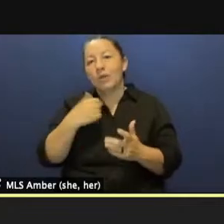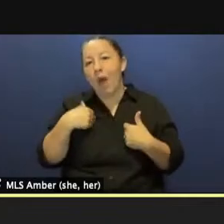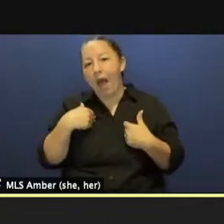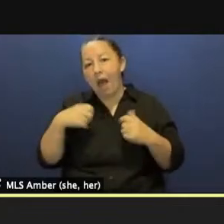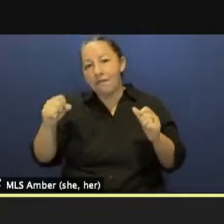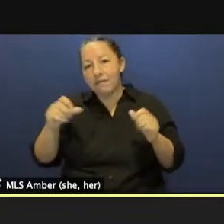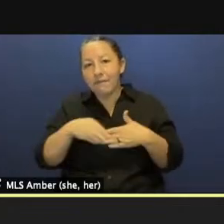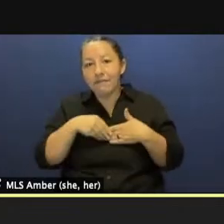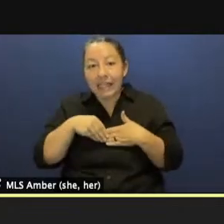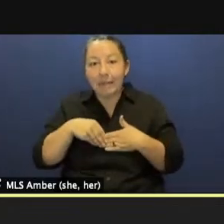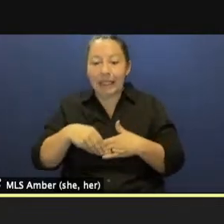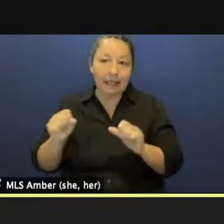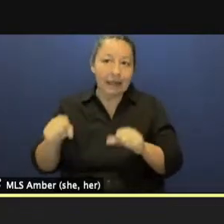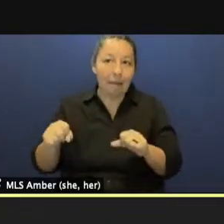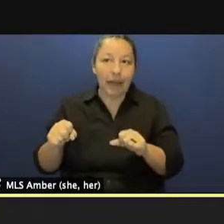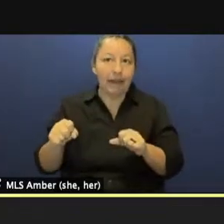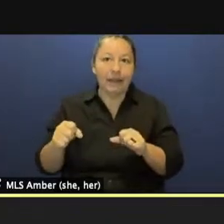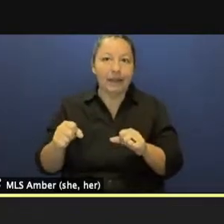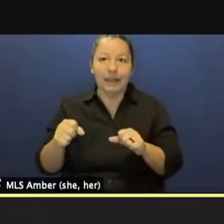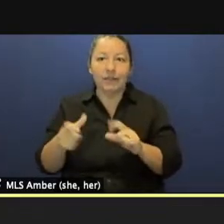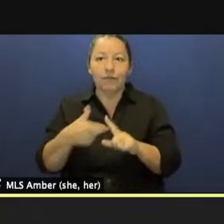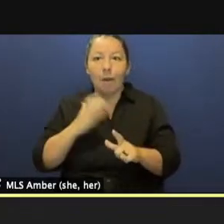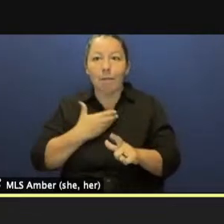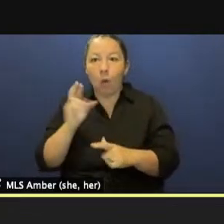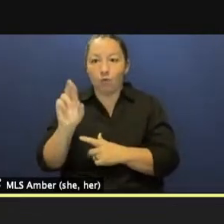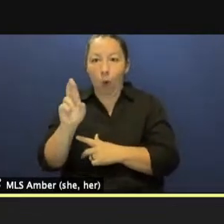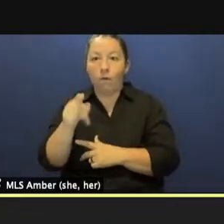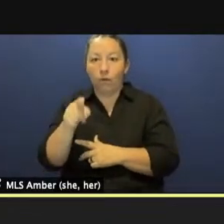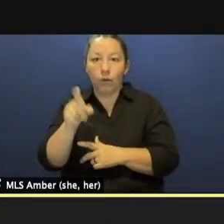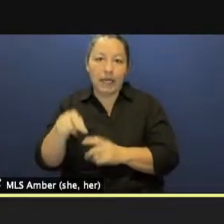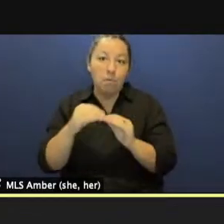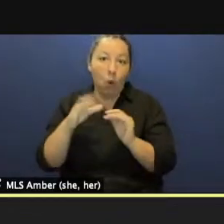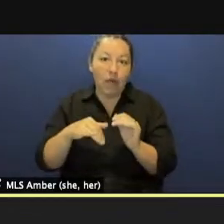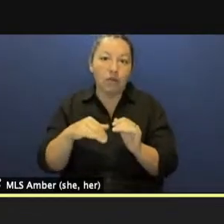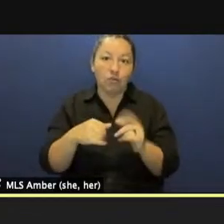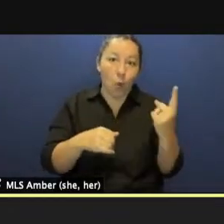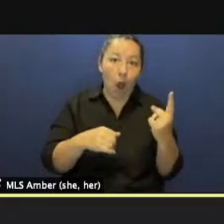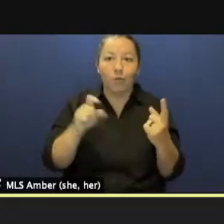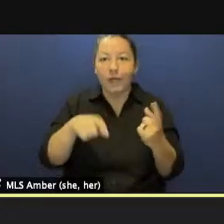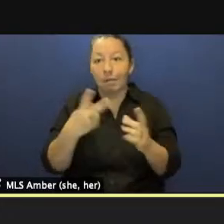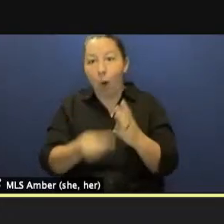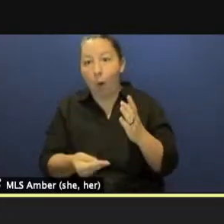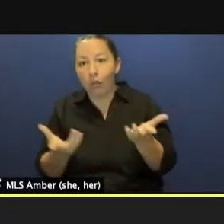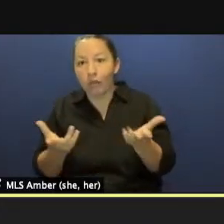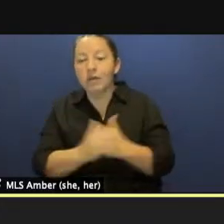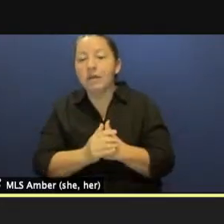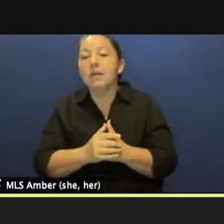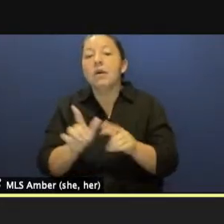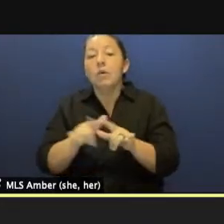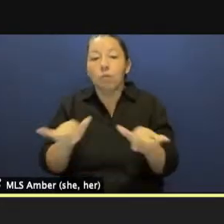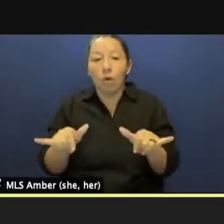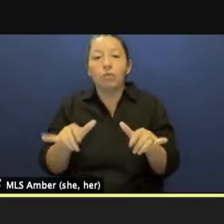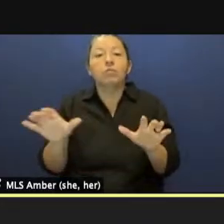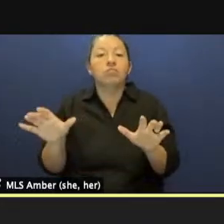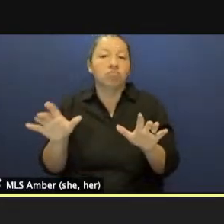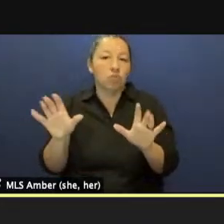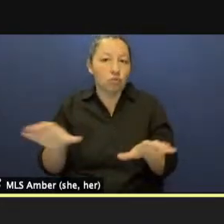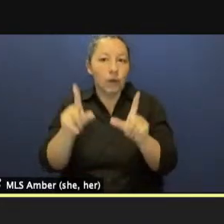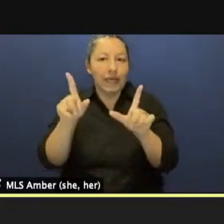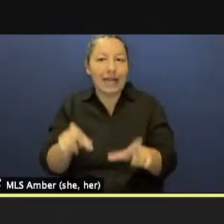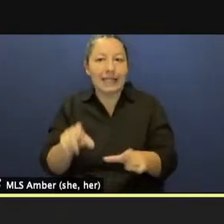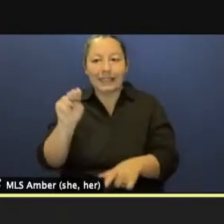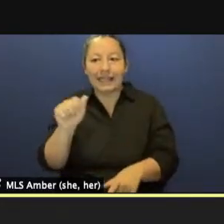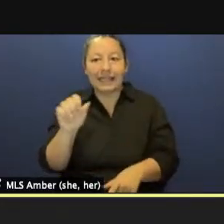and capabilities out of our rover. So we're trying to design that in. We're also doing testing out at NASA Glenn at their